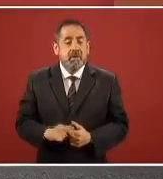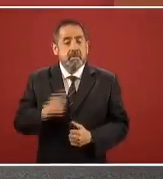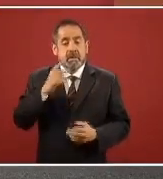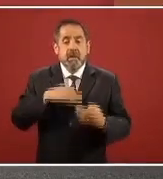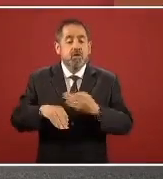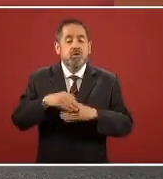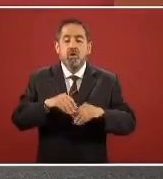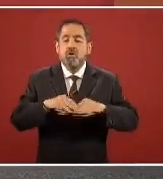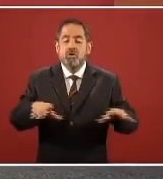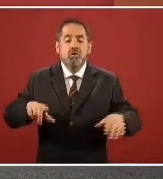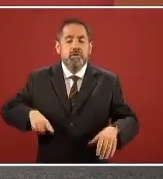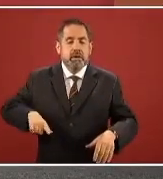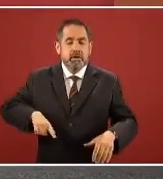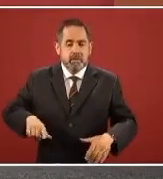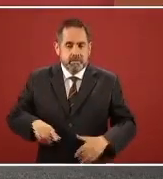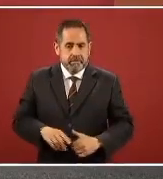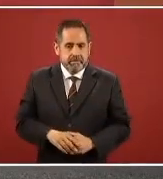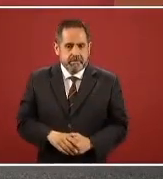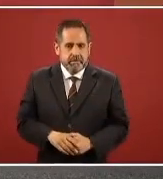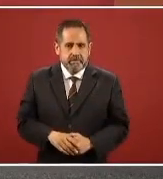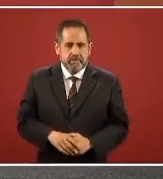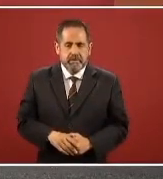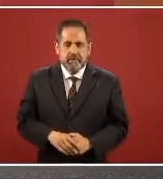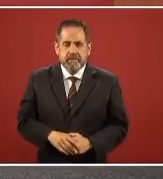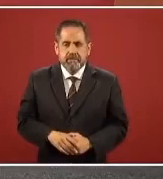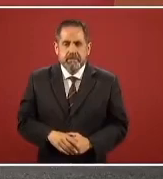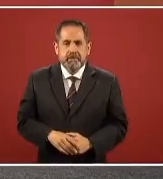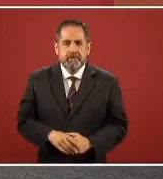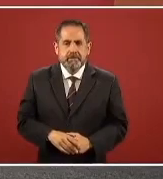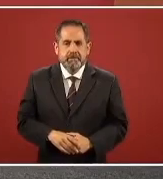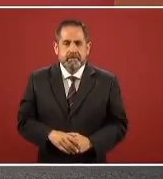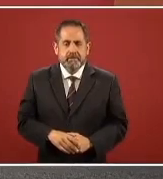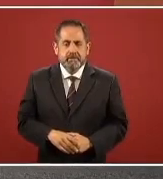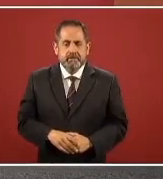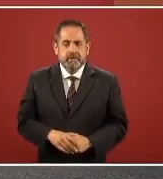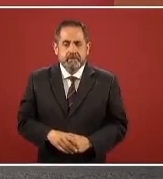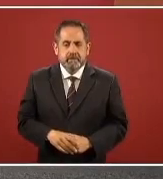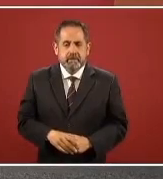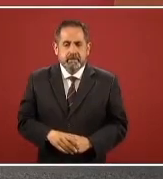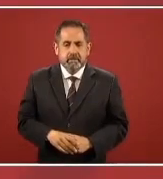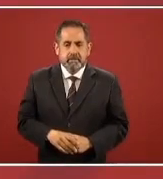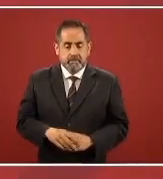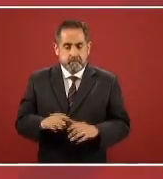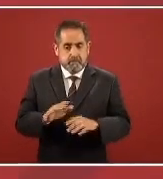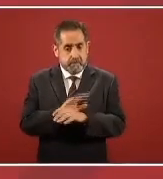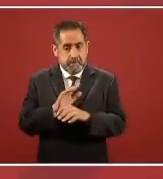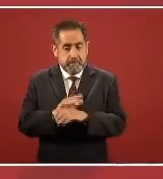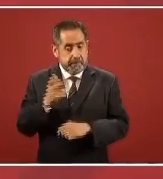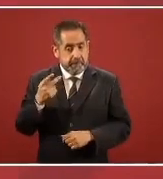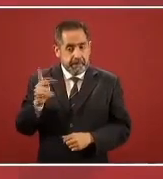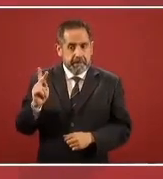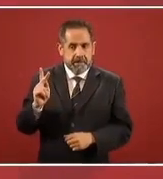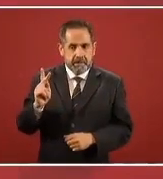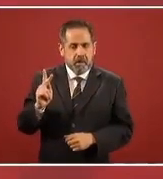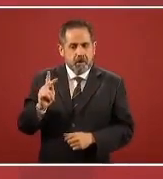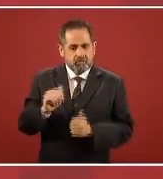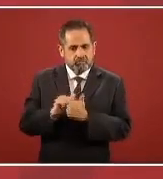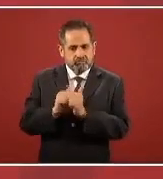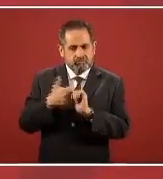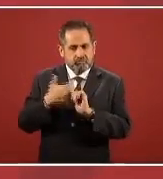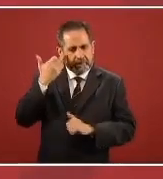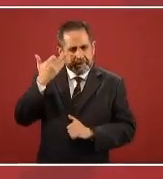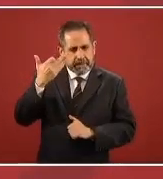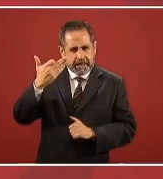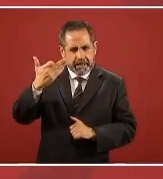estructura gubernamental. From the whole governmental structure. Pero. But. Es un proceso.